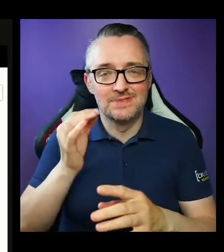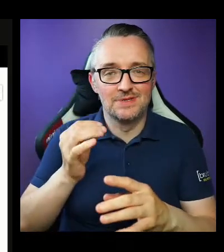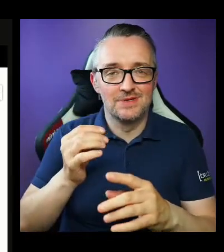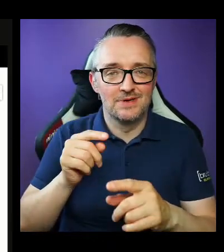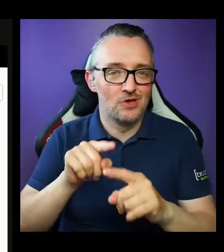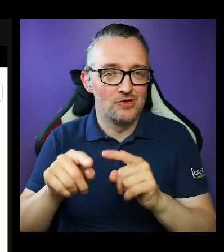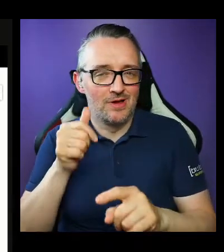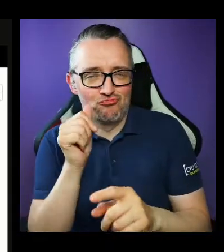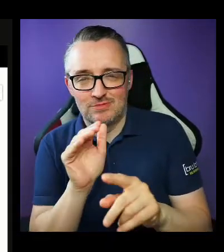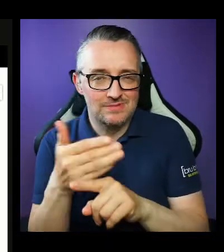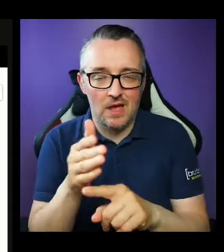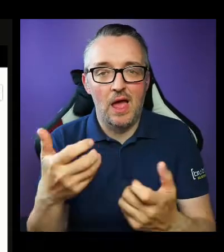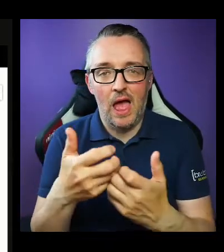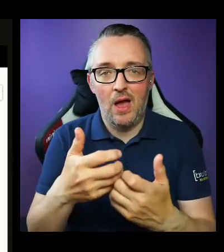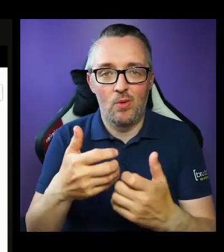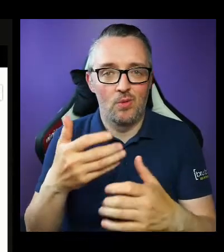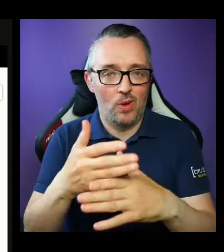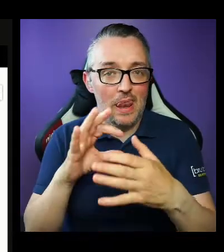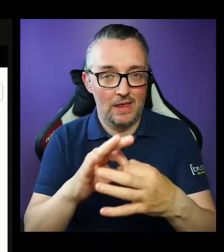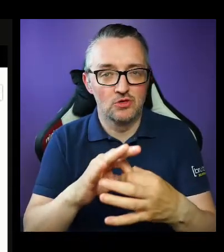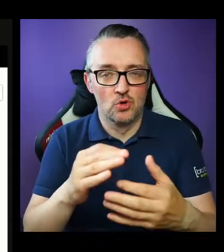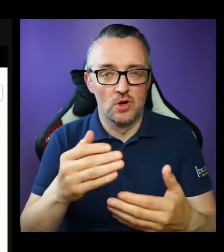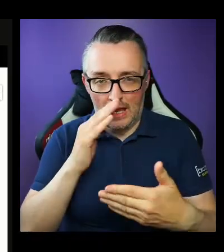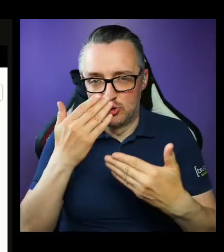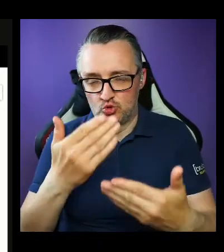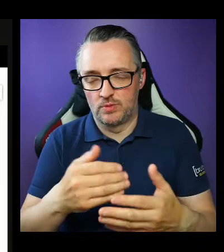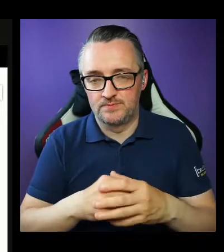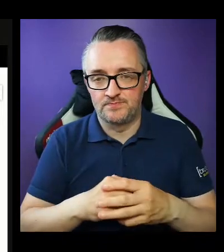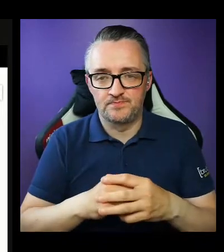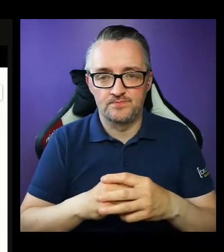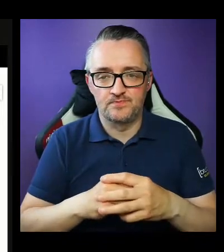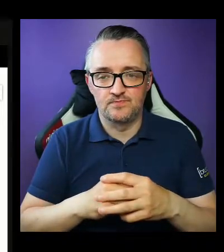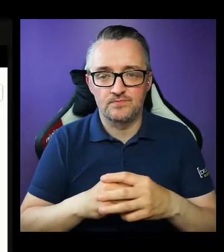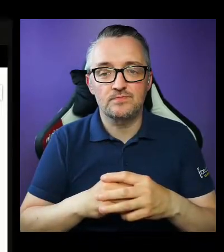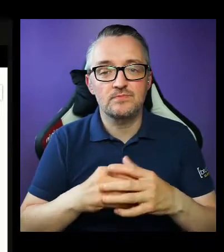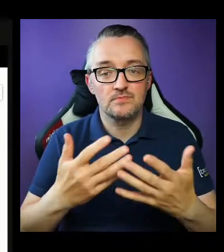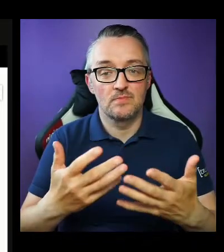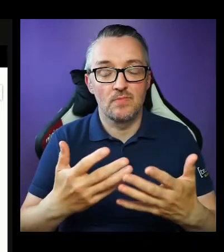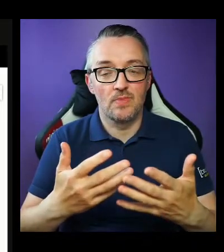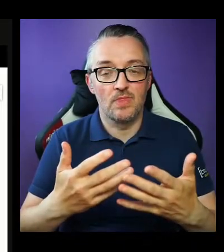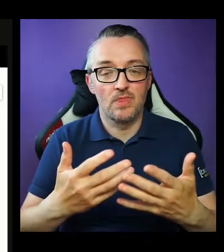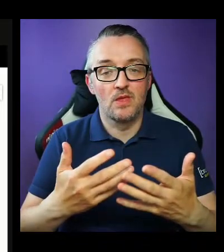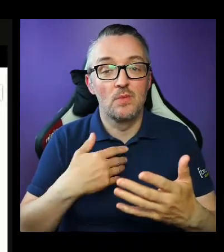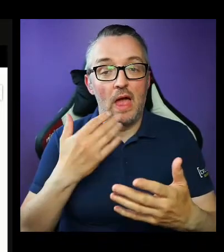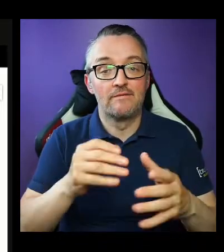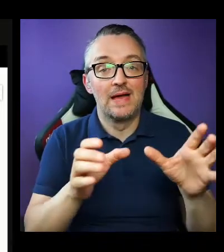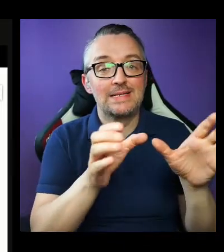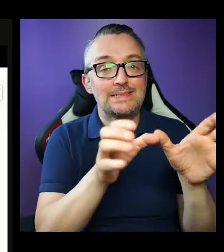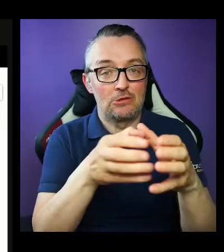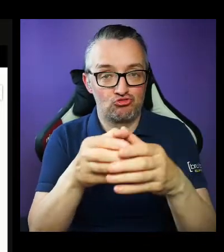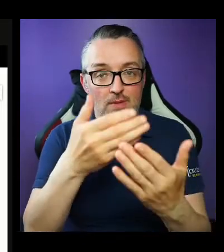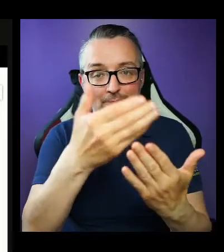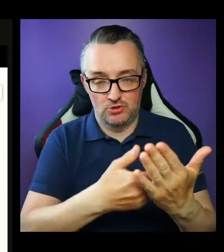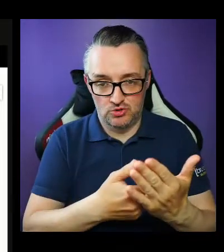on this data specifically. But now let's see what we're trying to do. So we have this category page, and